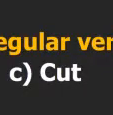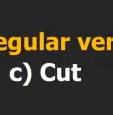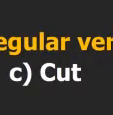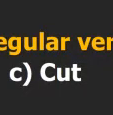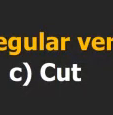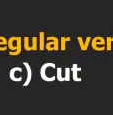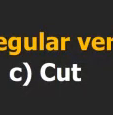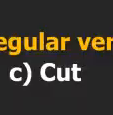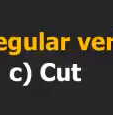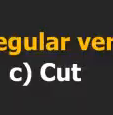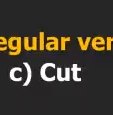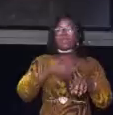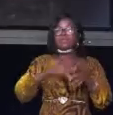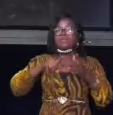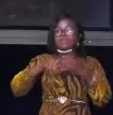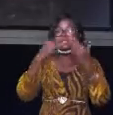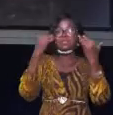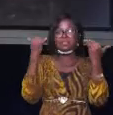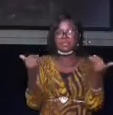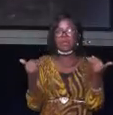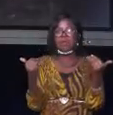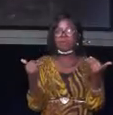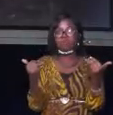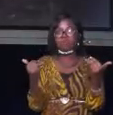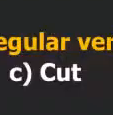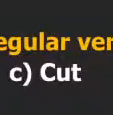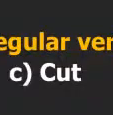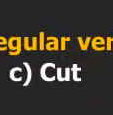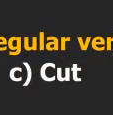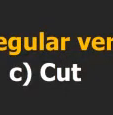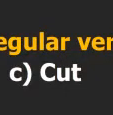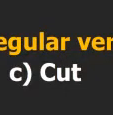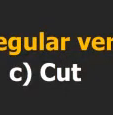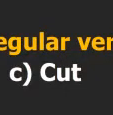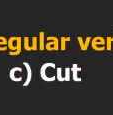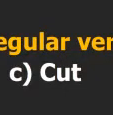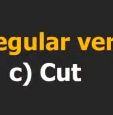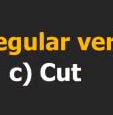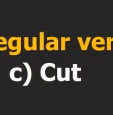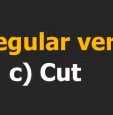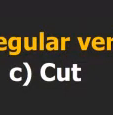and cut. And your time starts now.